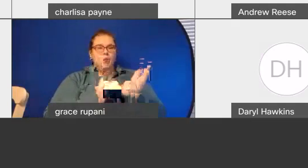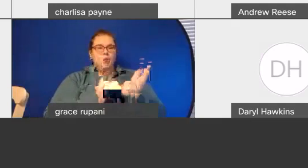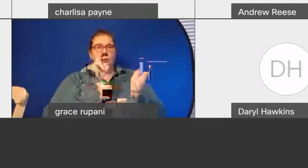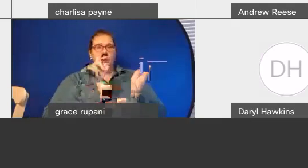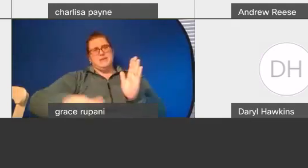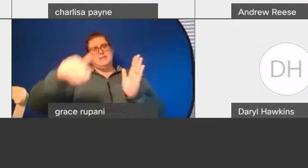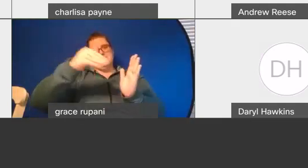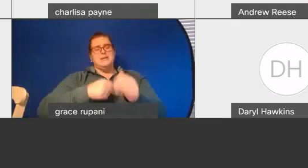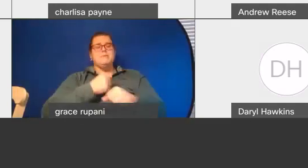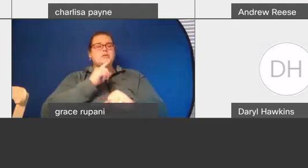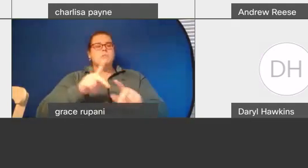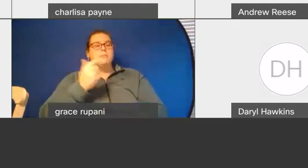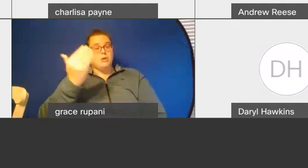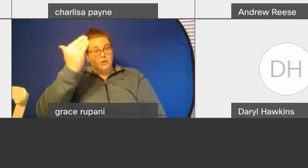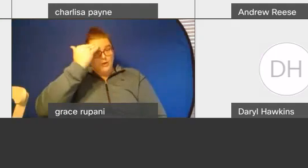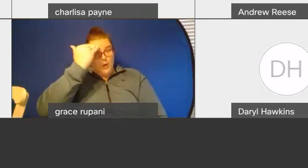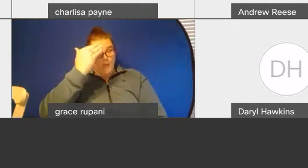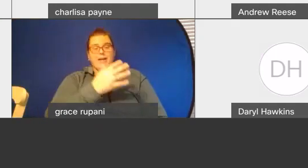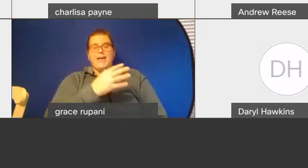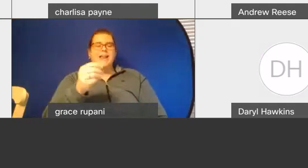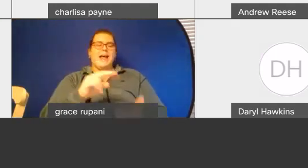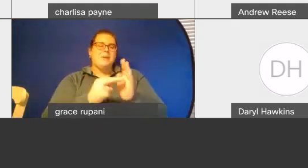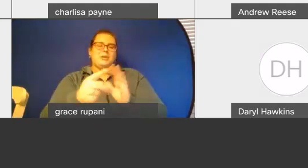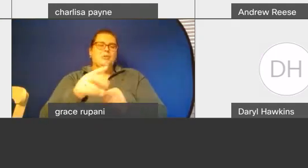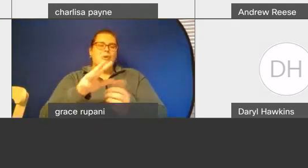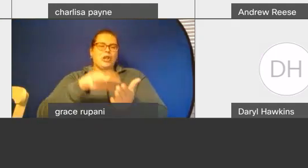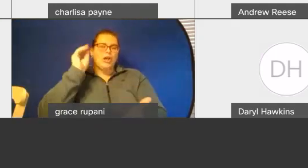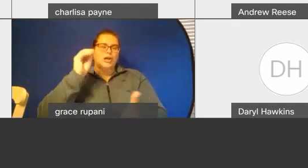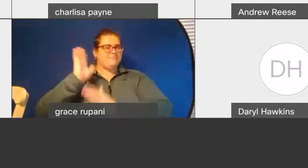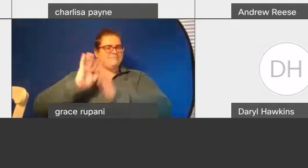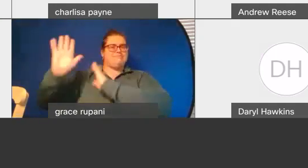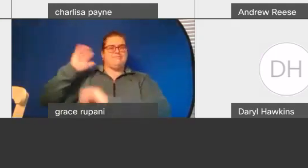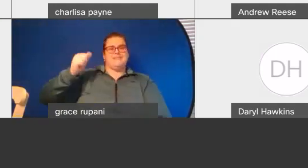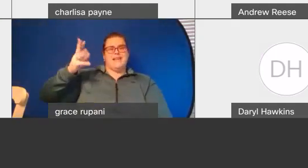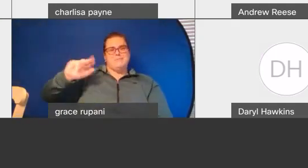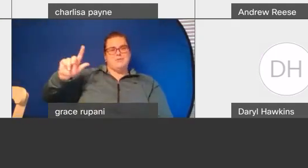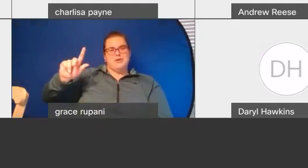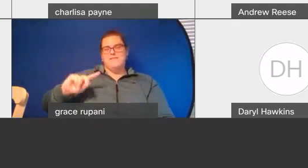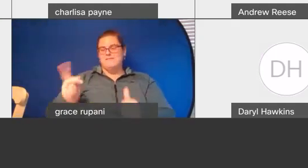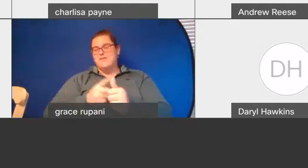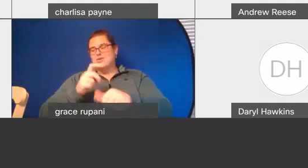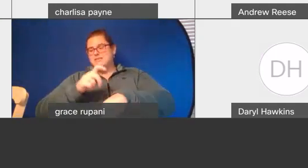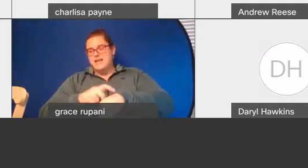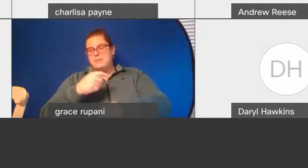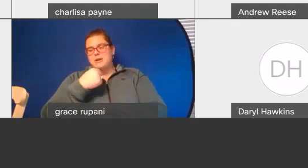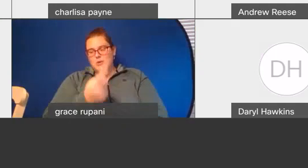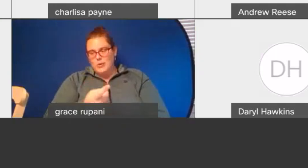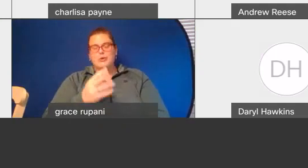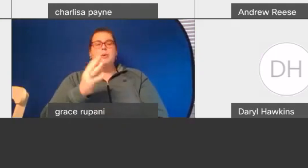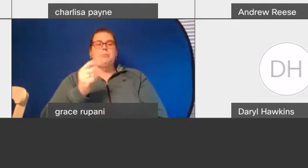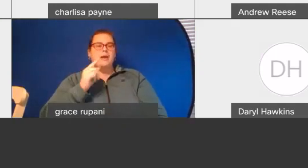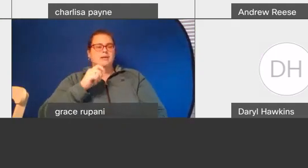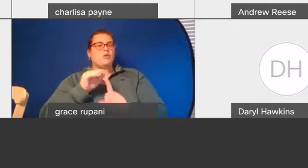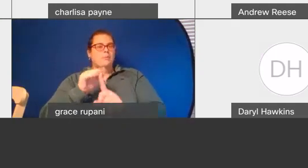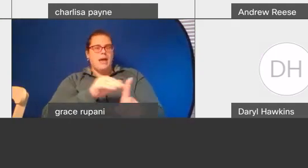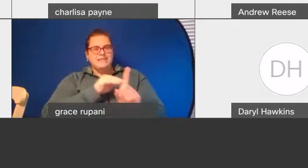not only that they learned it back in April when it was provided the first time, but that they're reminded of it, and that they're